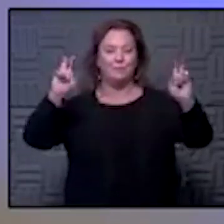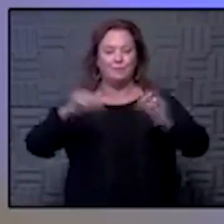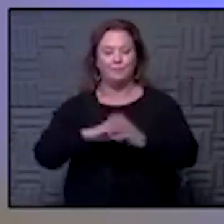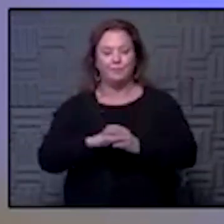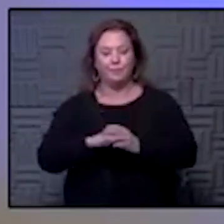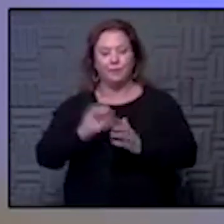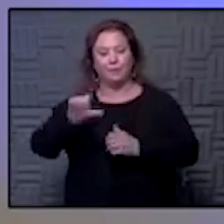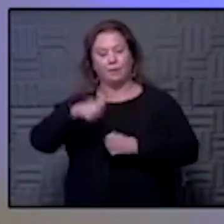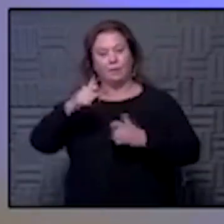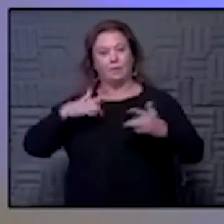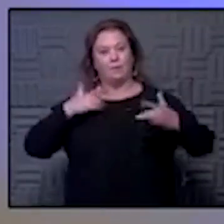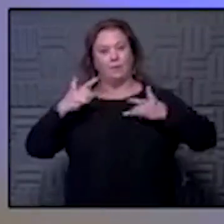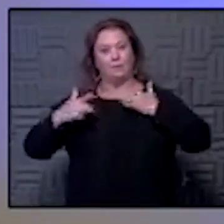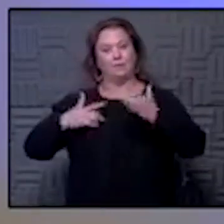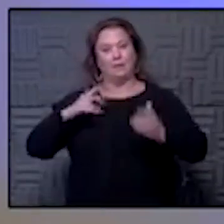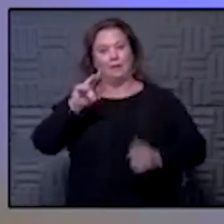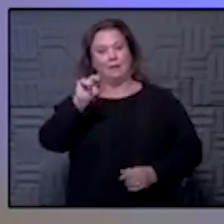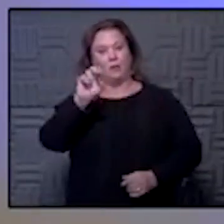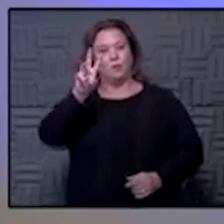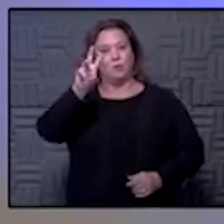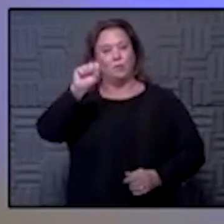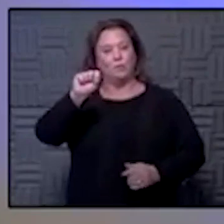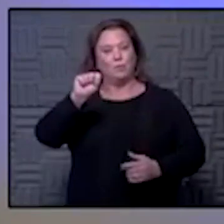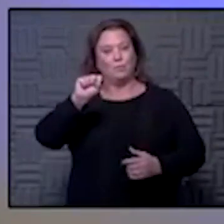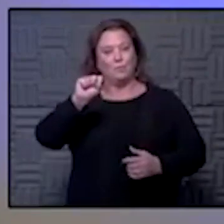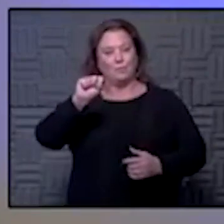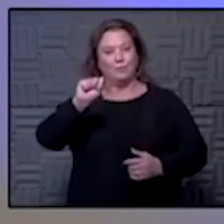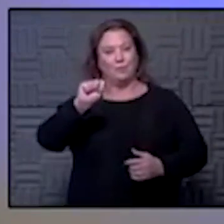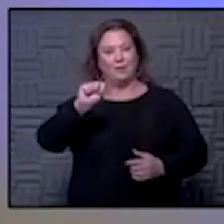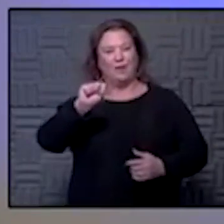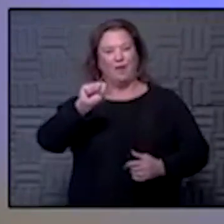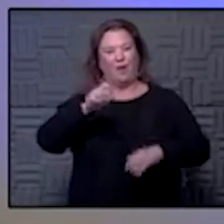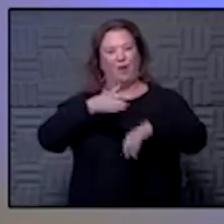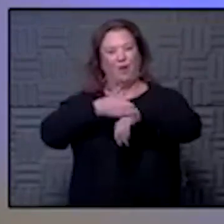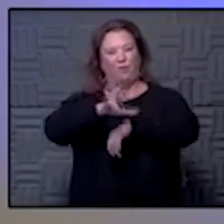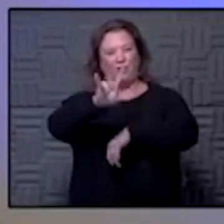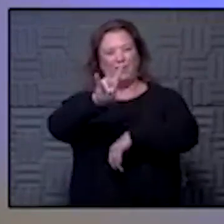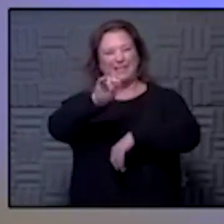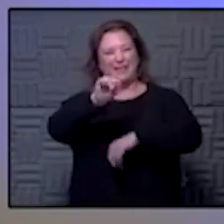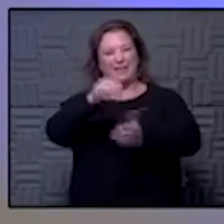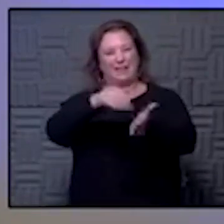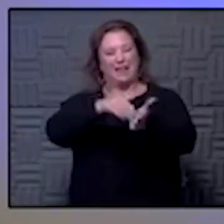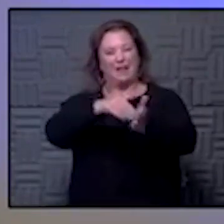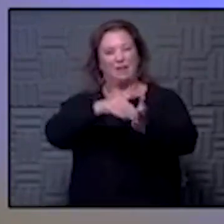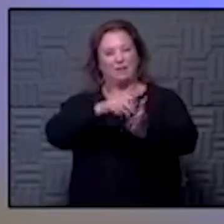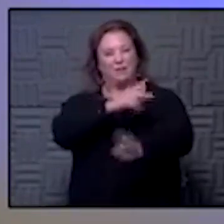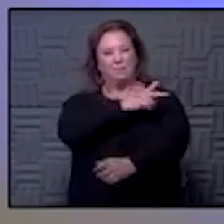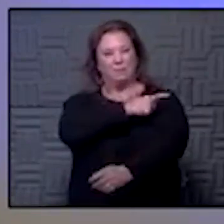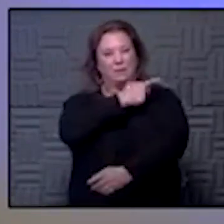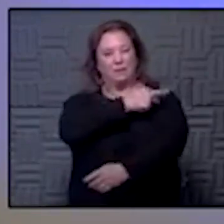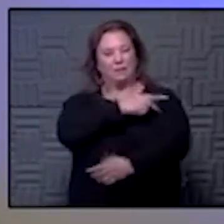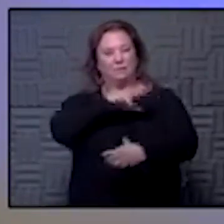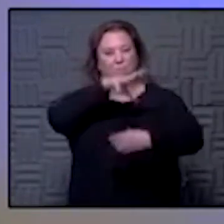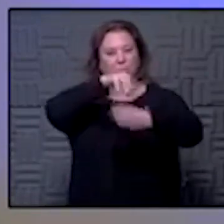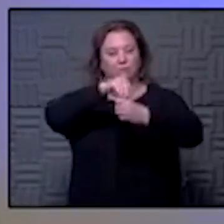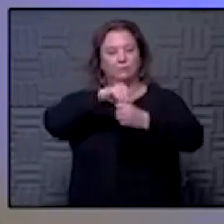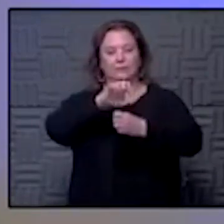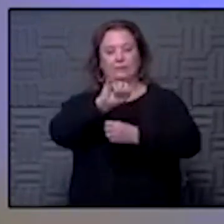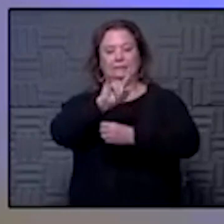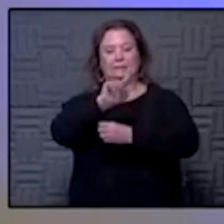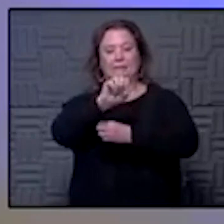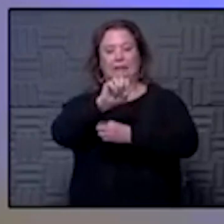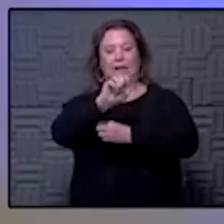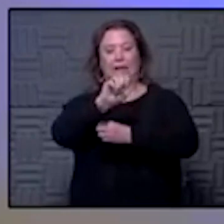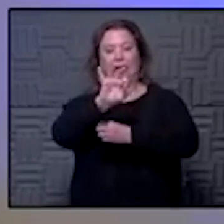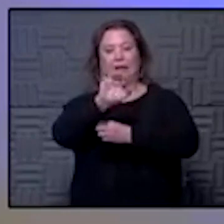other exciting news from both of these large trials, now we're talking over 70,000 participants. Side effects were